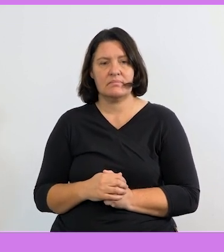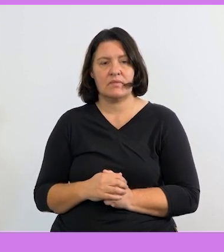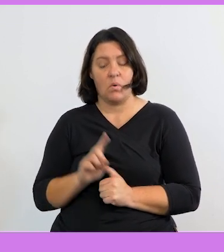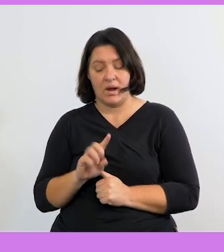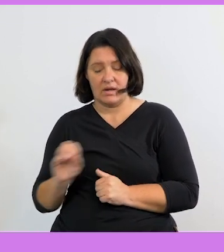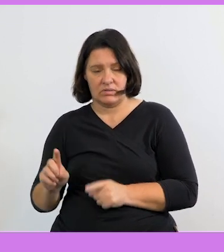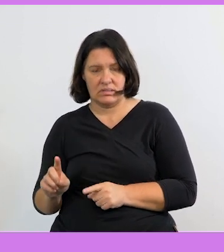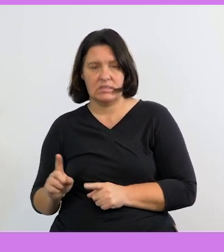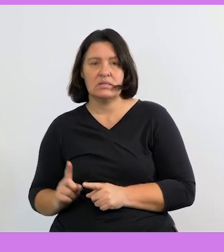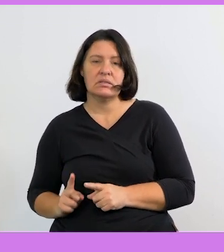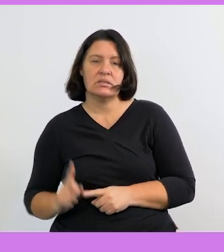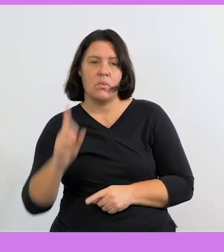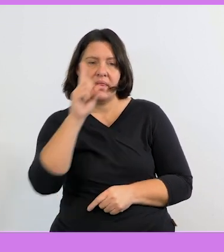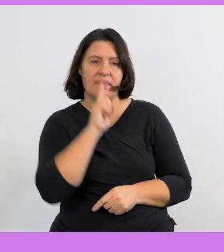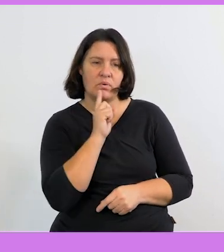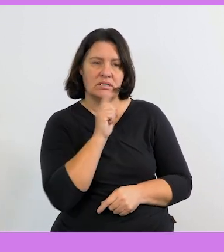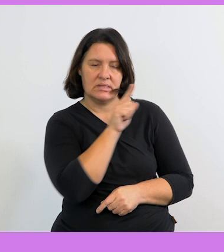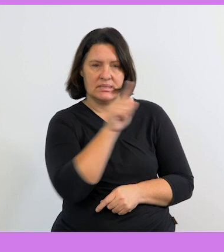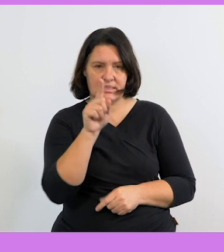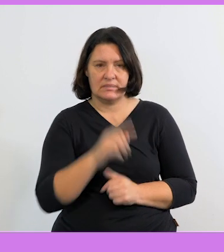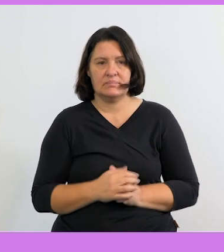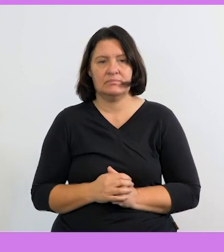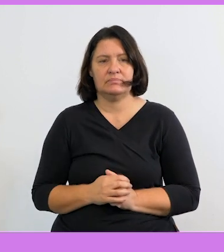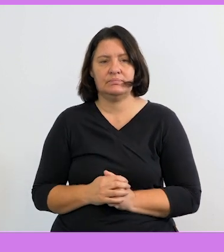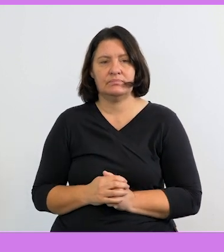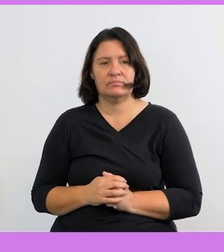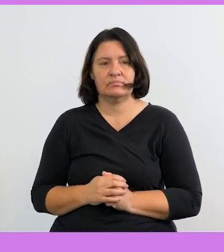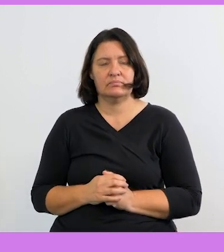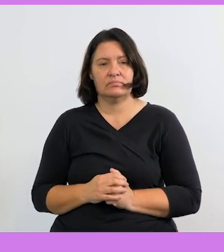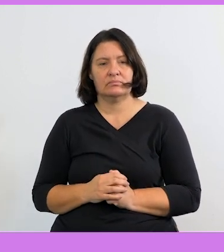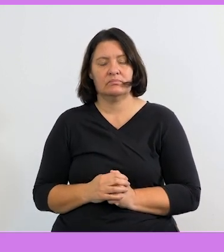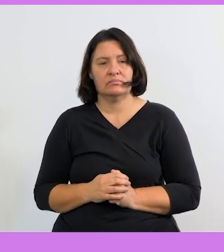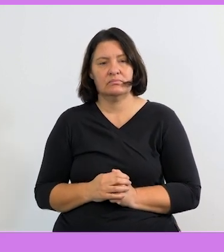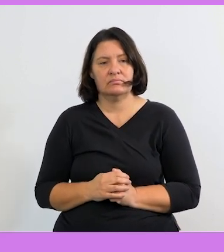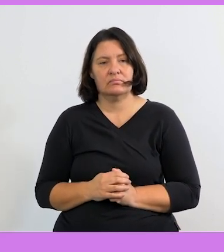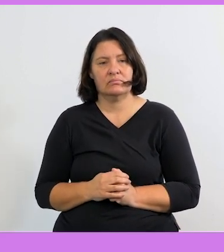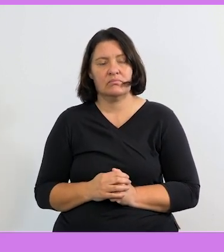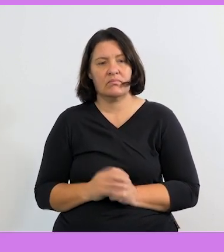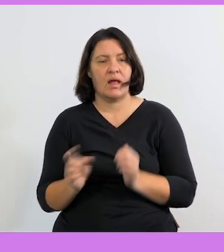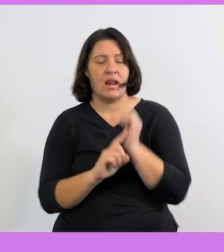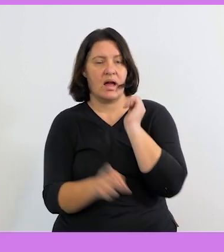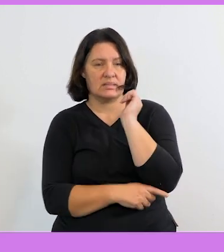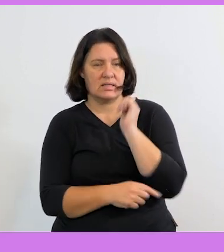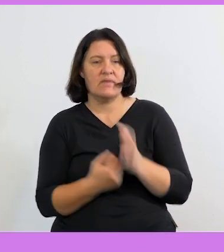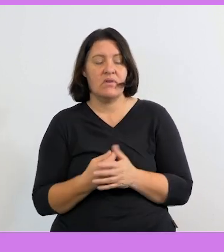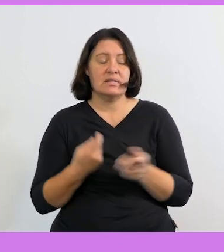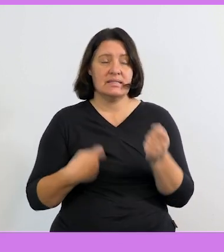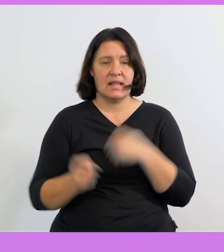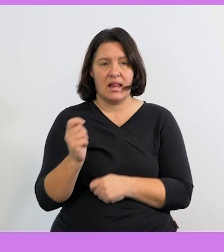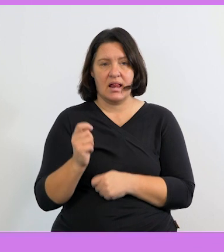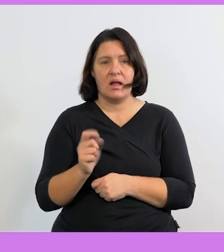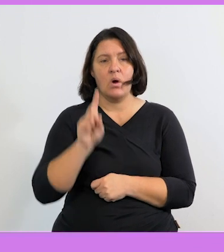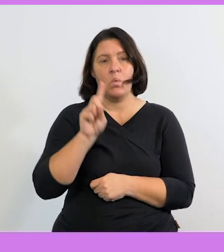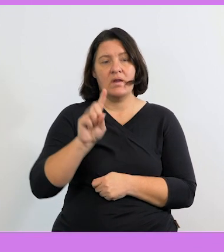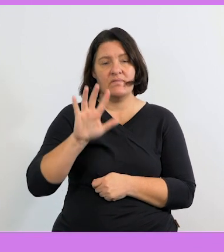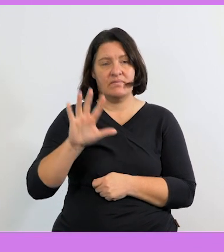There's 100. And then we have to find 1,000. So there we go. That will be 1,000 Rand. And lastly, if he